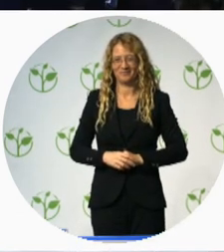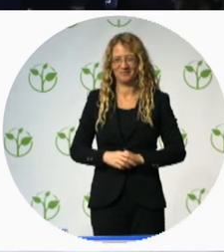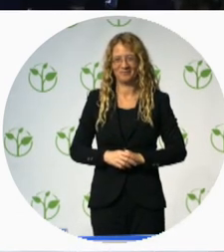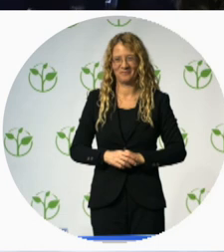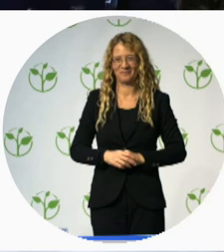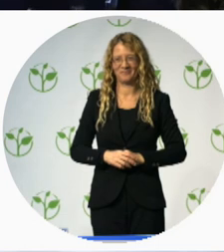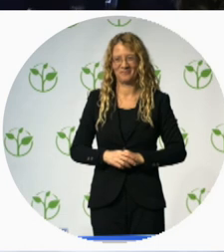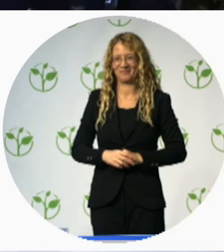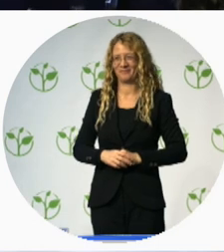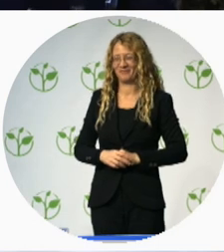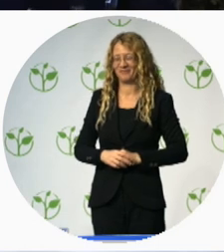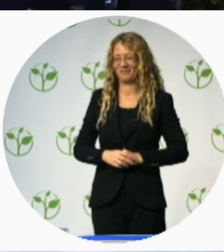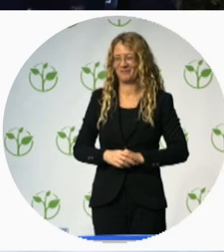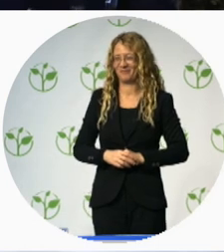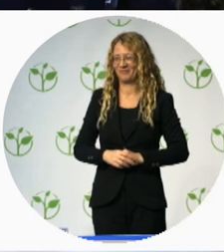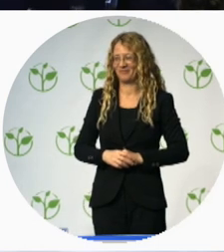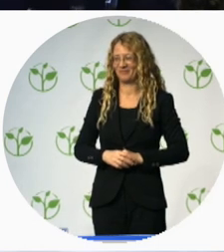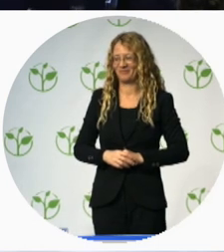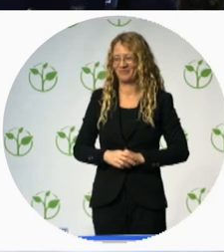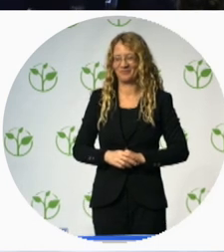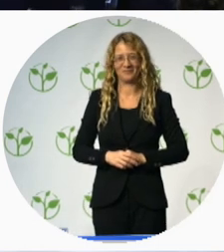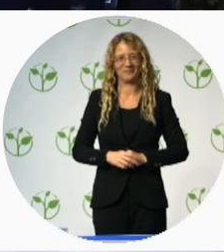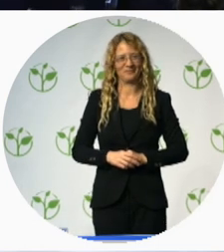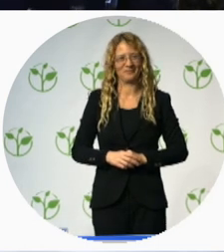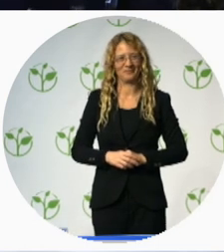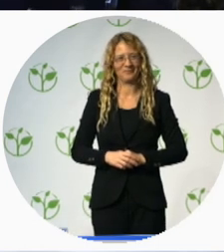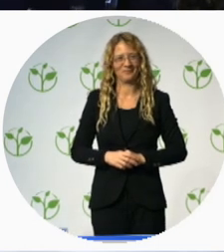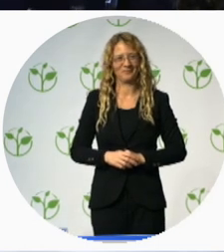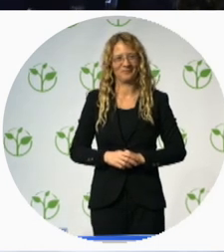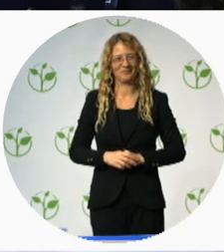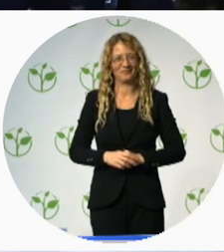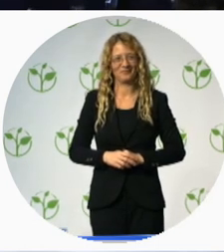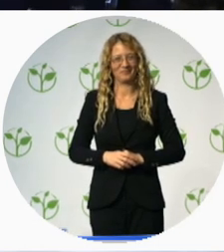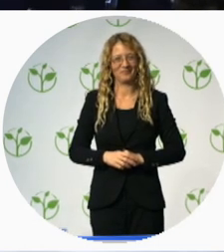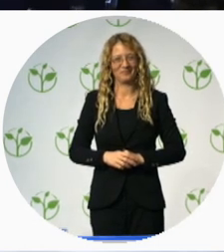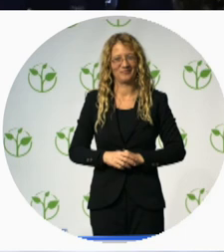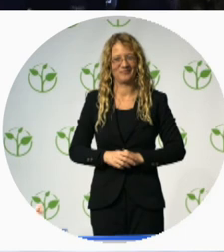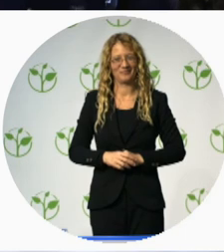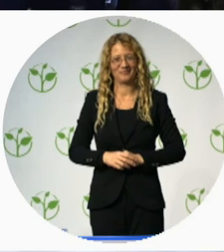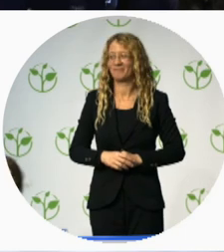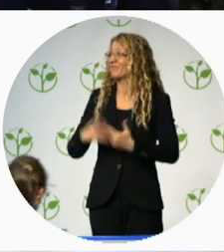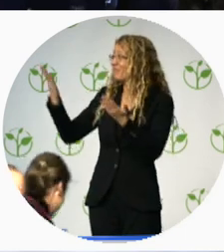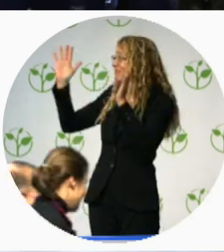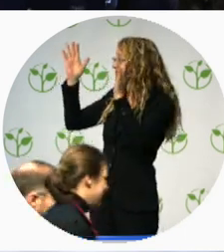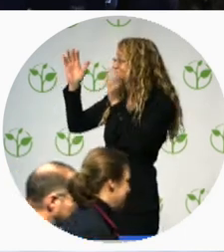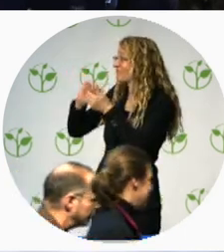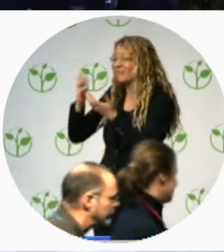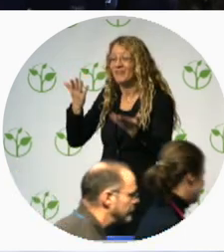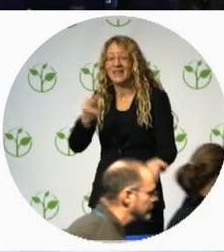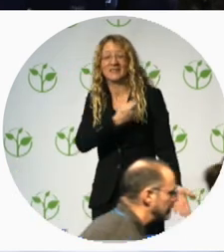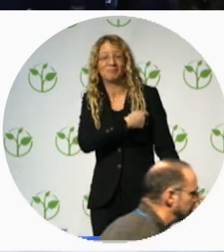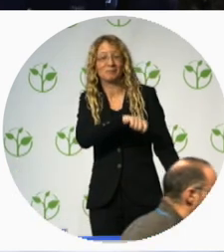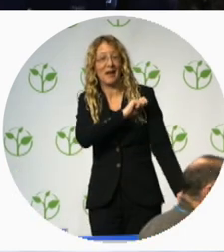Congratulations to Fundación ONCE from Spain. Fundación ONCE is a Spanish foundation based in Madrid that works